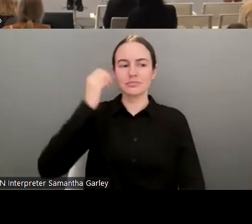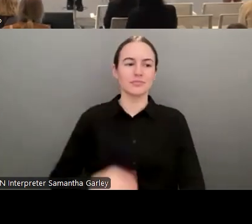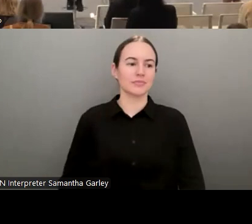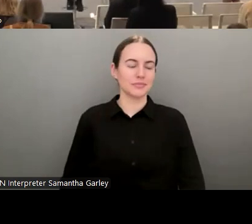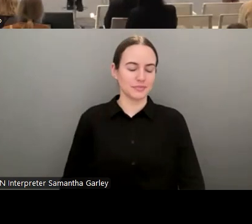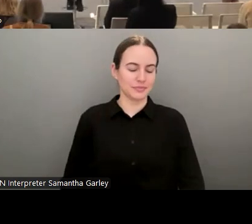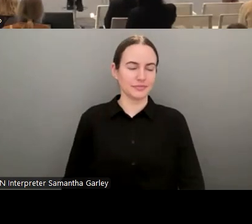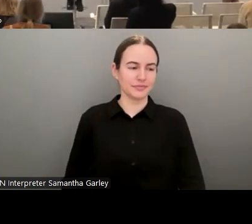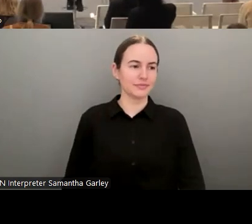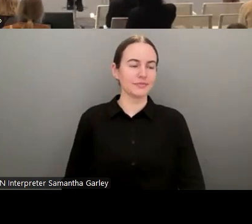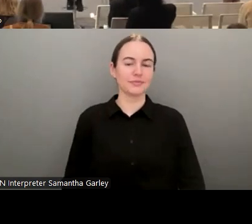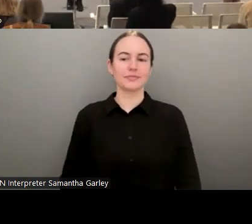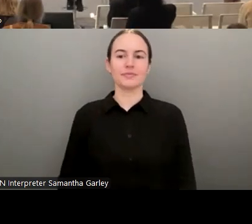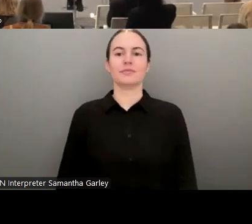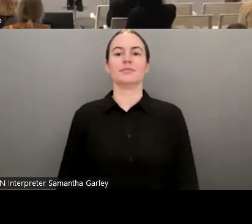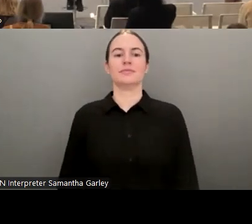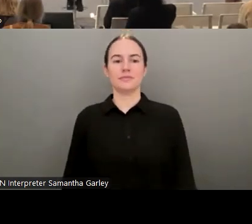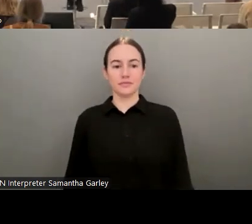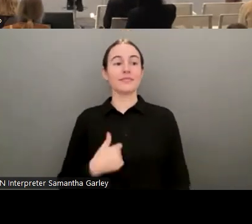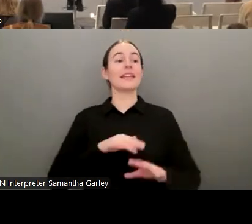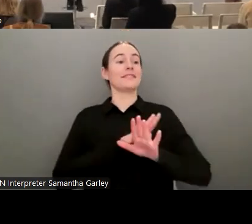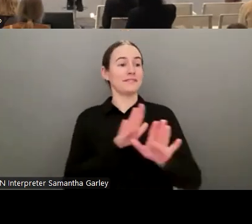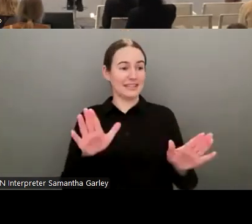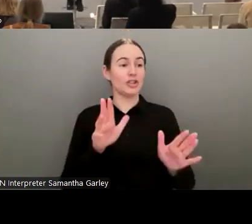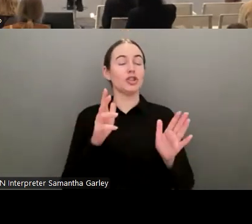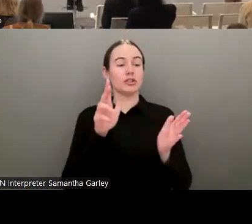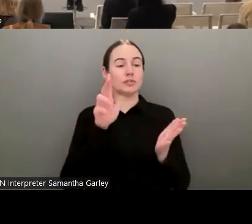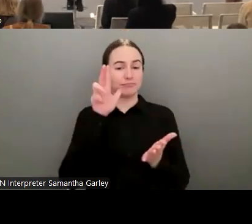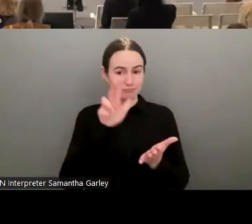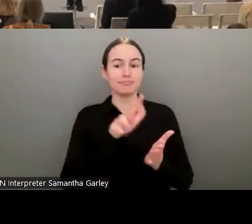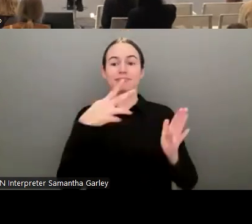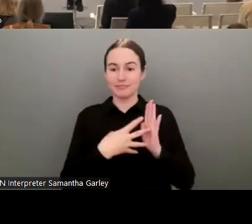to, of course, after the certification, after you have taken the test and you get the